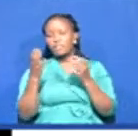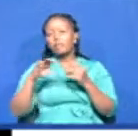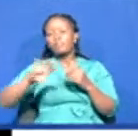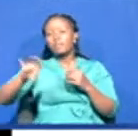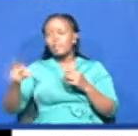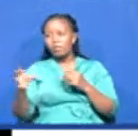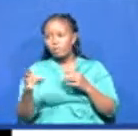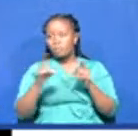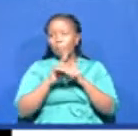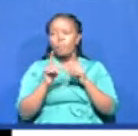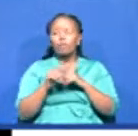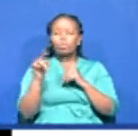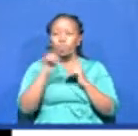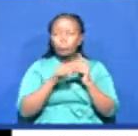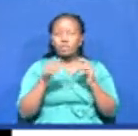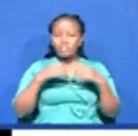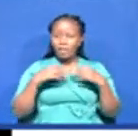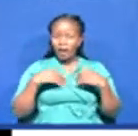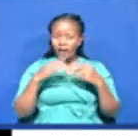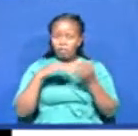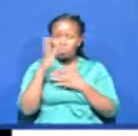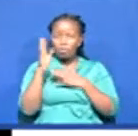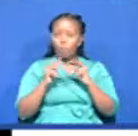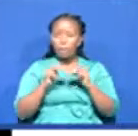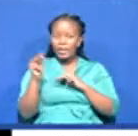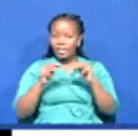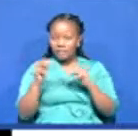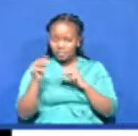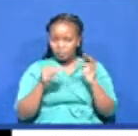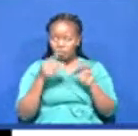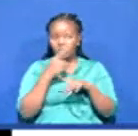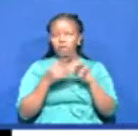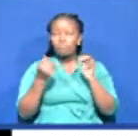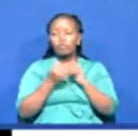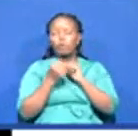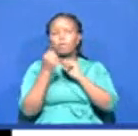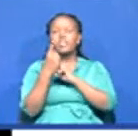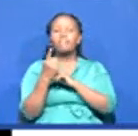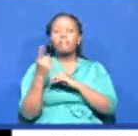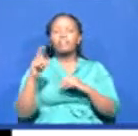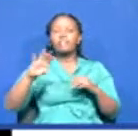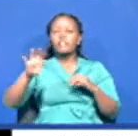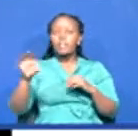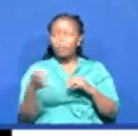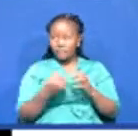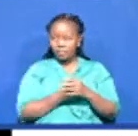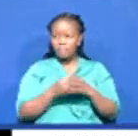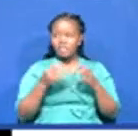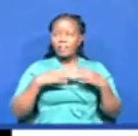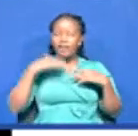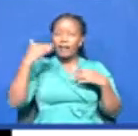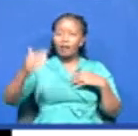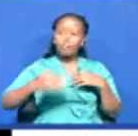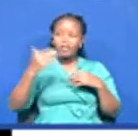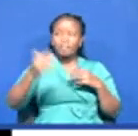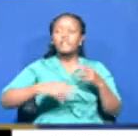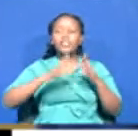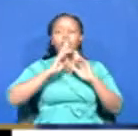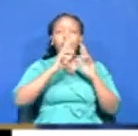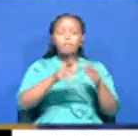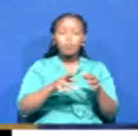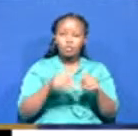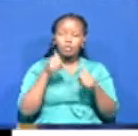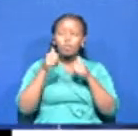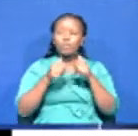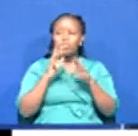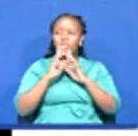reporting mechanism from the 11 sub-counties in this county. It's a daily report that is reported to